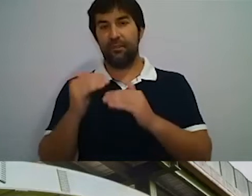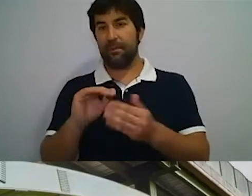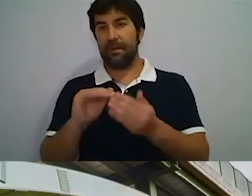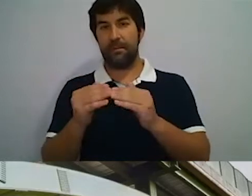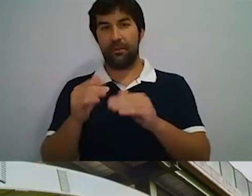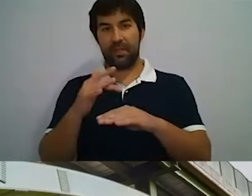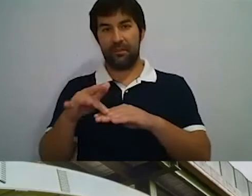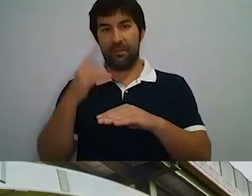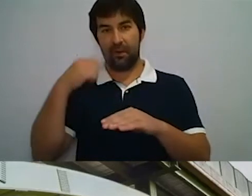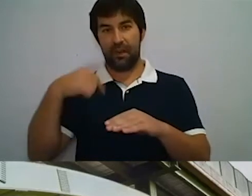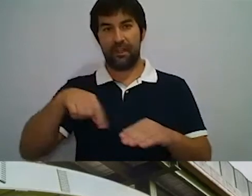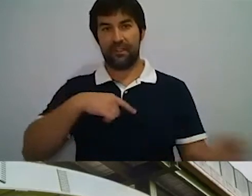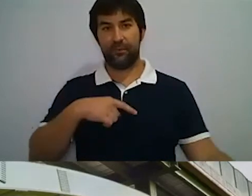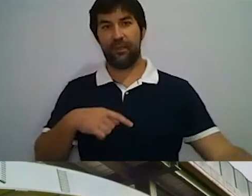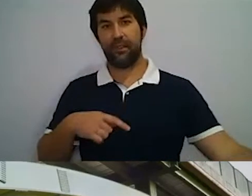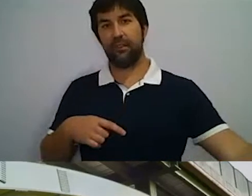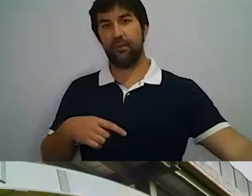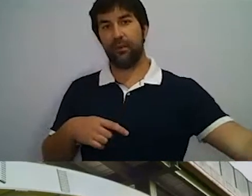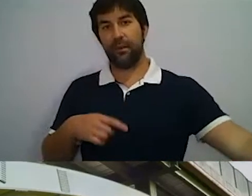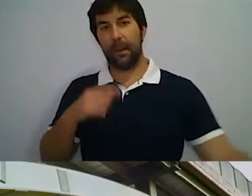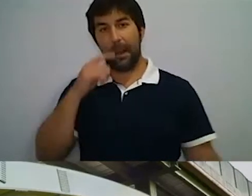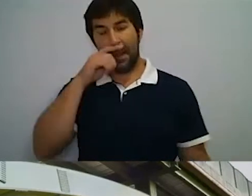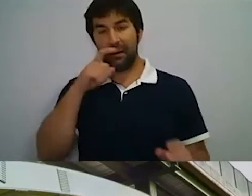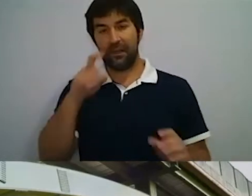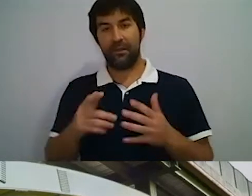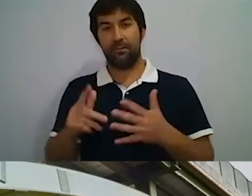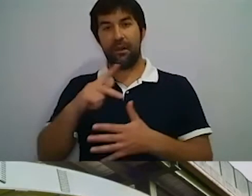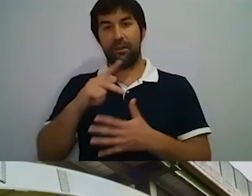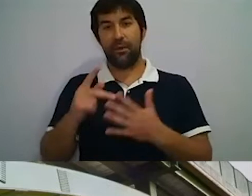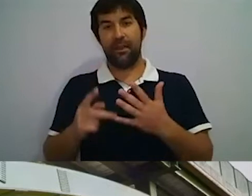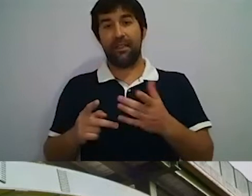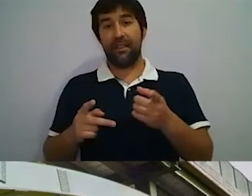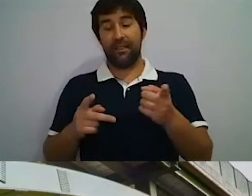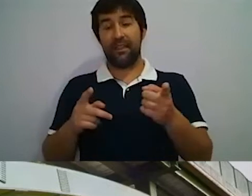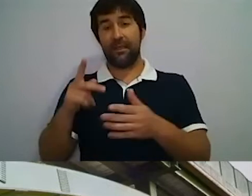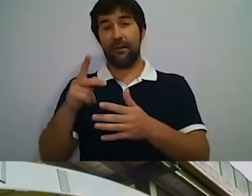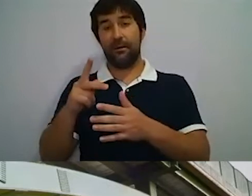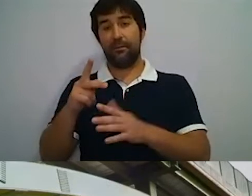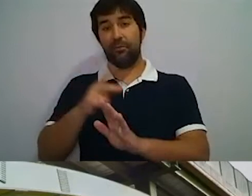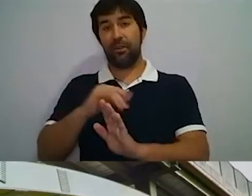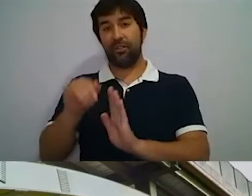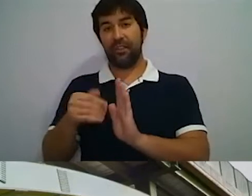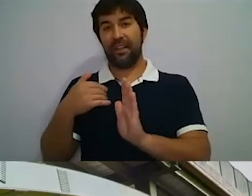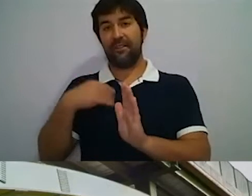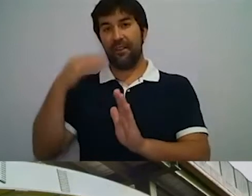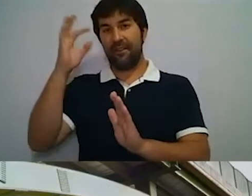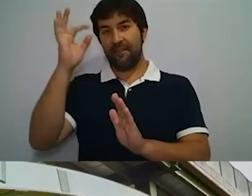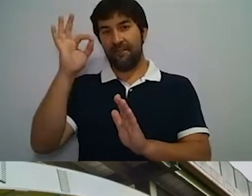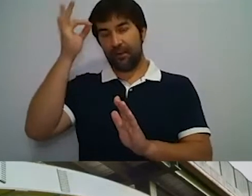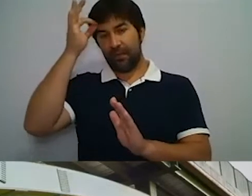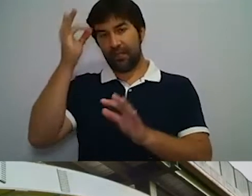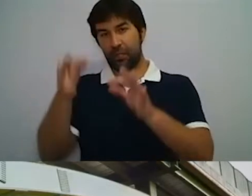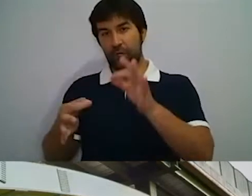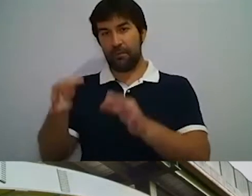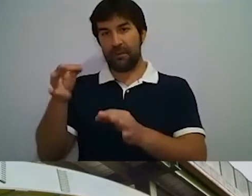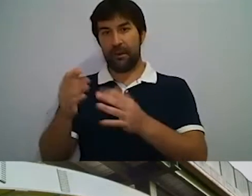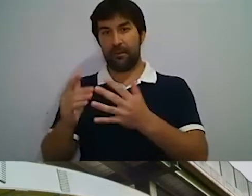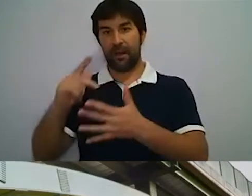and looking at socioeconomic characteristics like the presence of schools, libraries, religious institutions, access to recreational